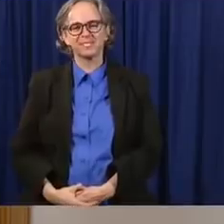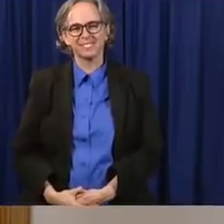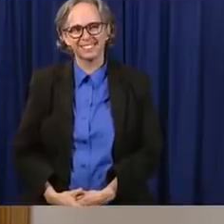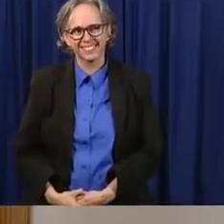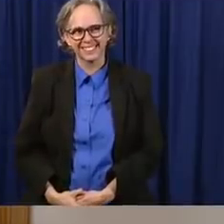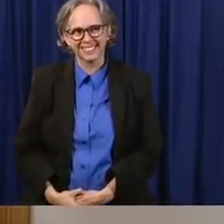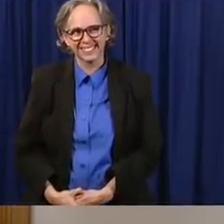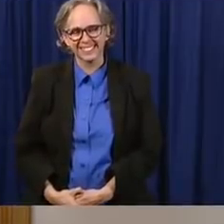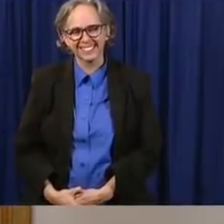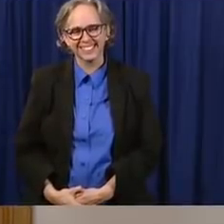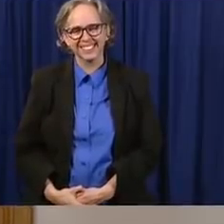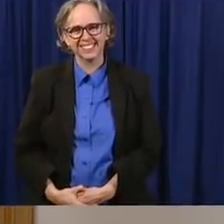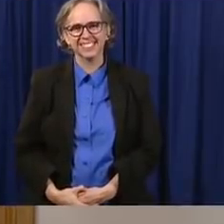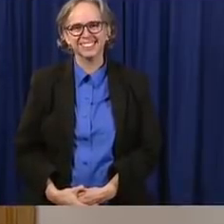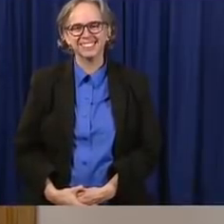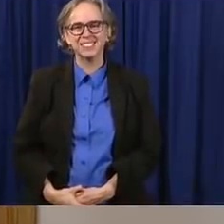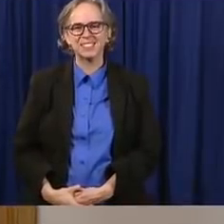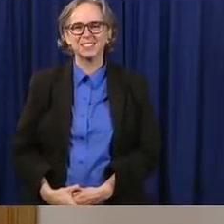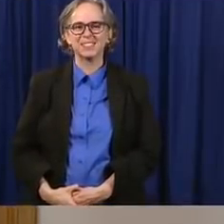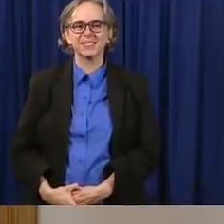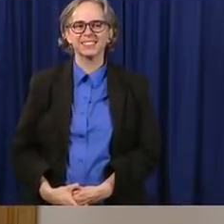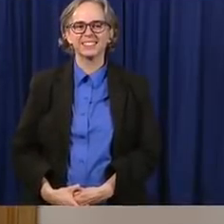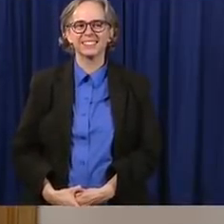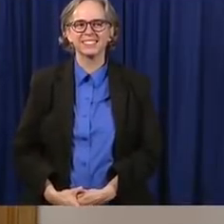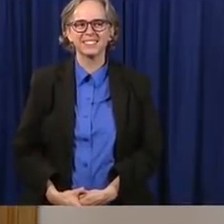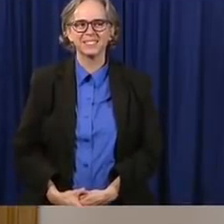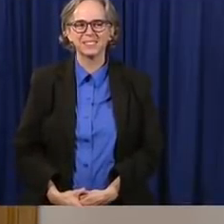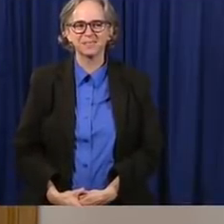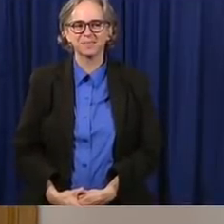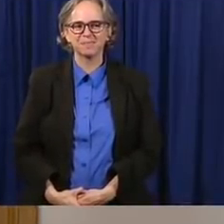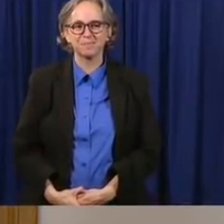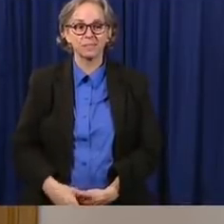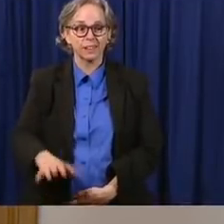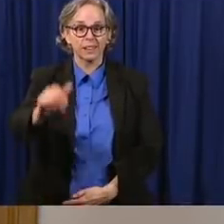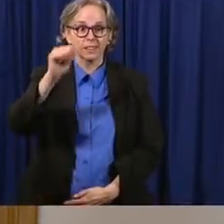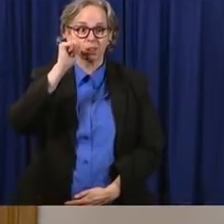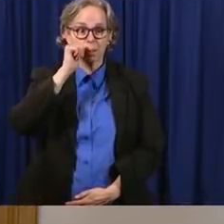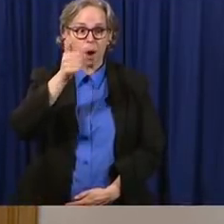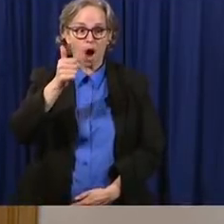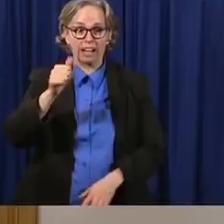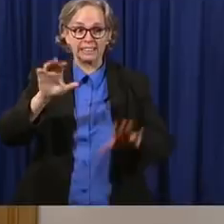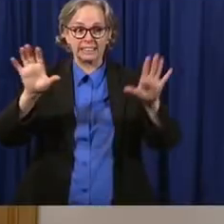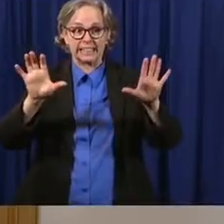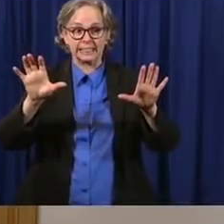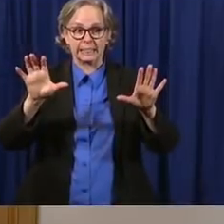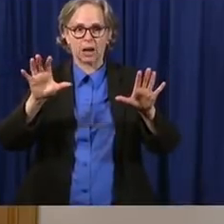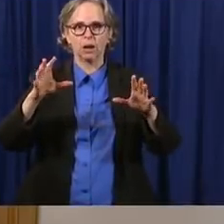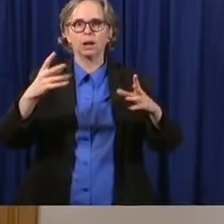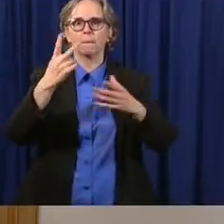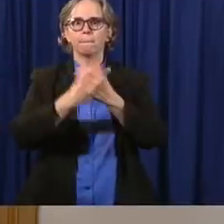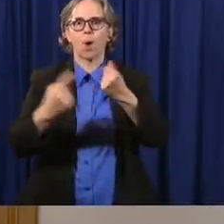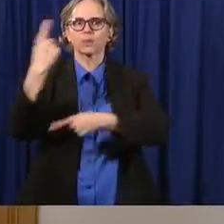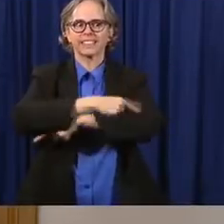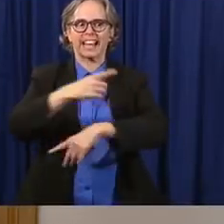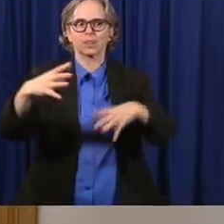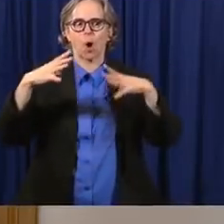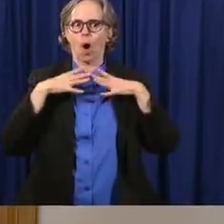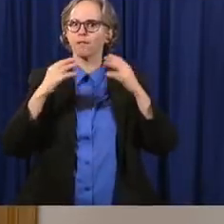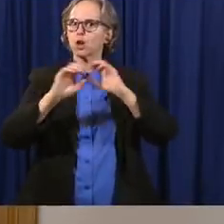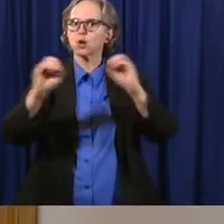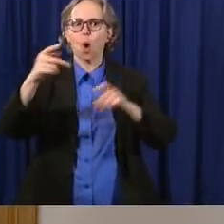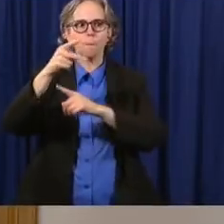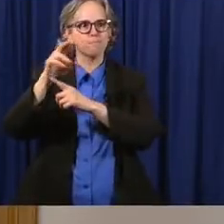We will not be holding a press conference tomorrow nor Sunday unless something comes up and we have